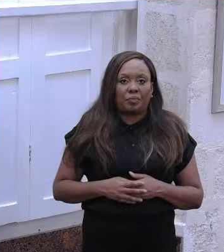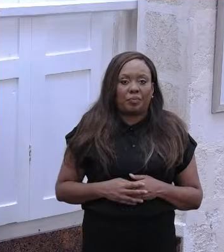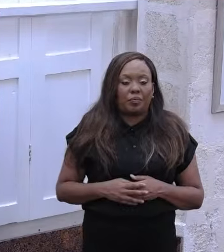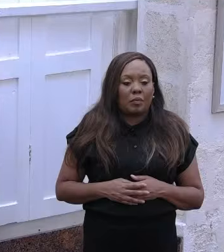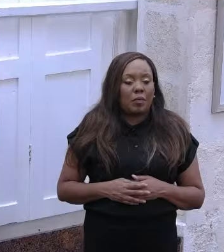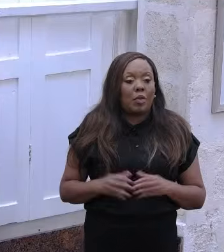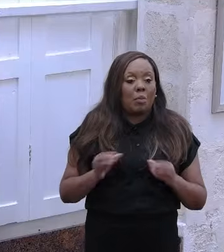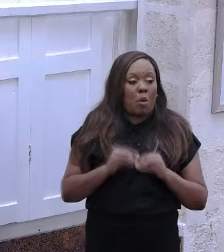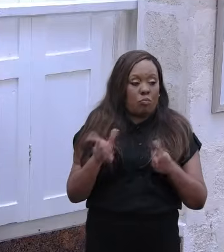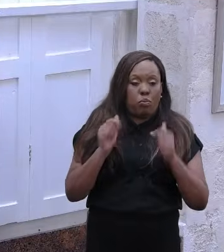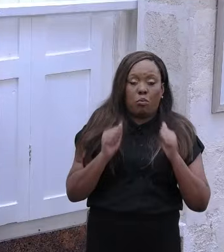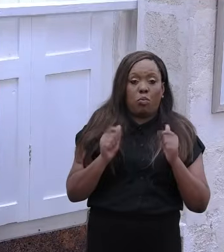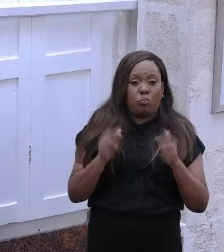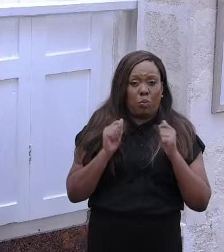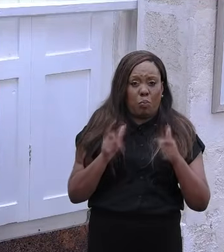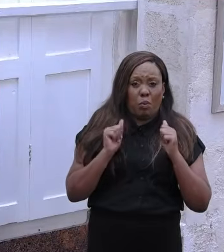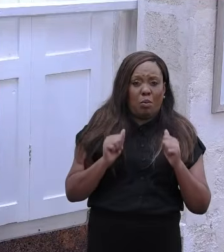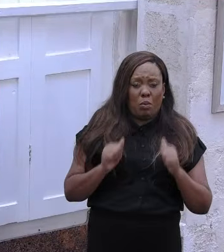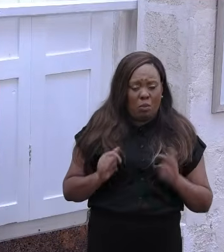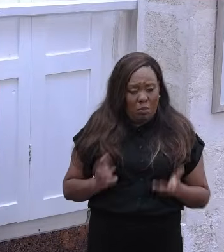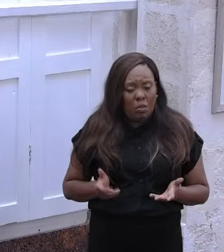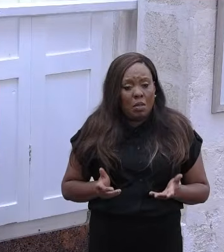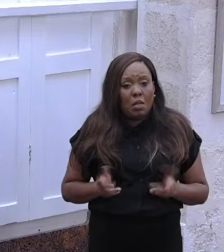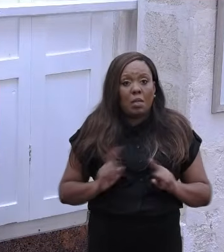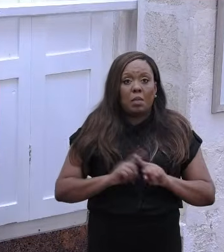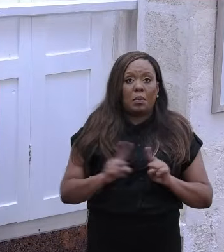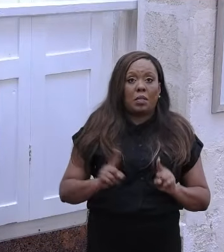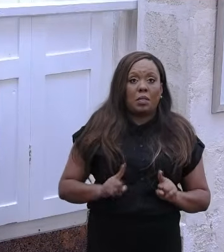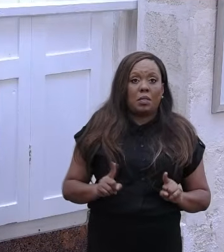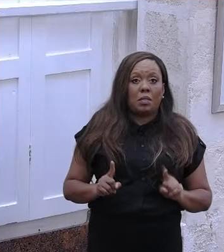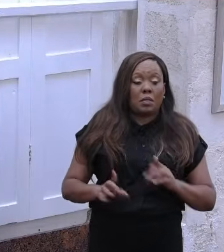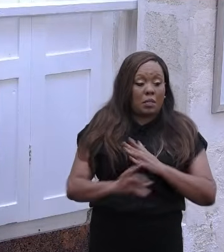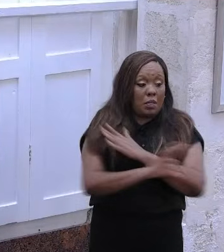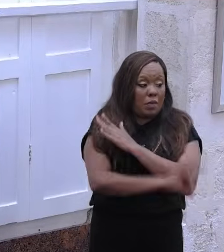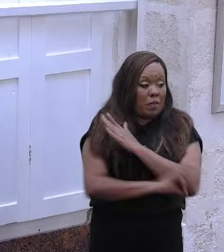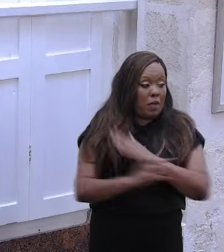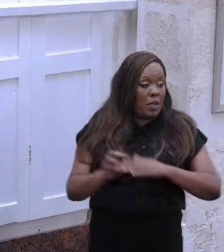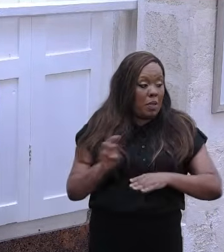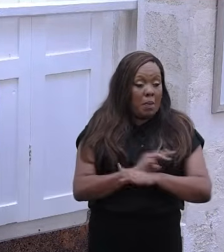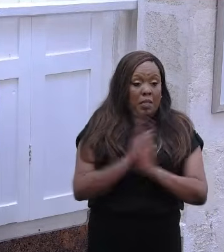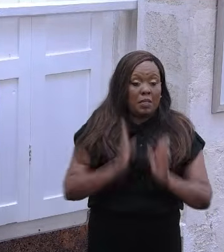speed. In support of what the foreign minister shared,